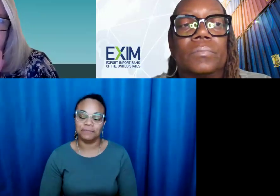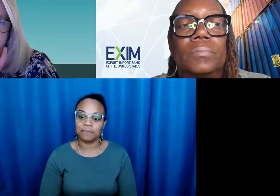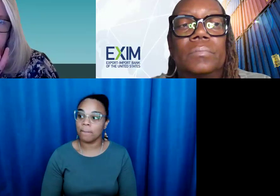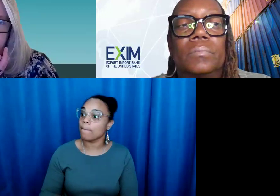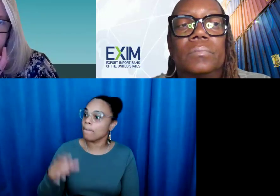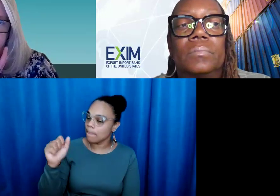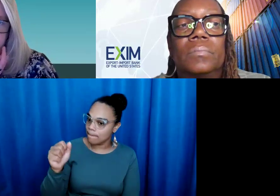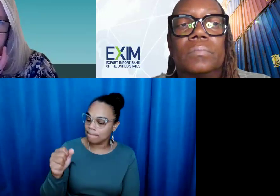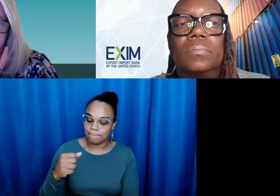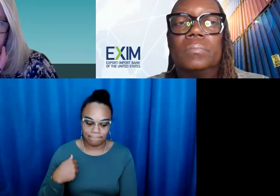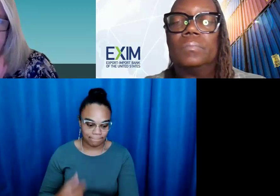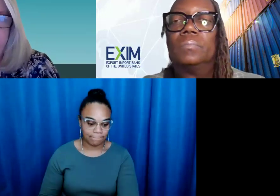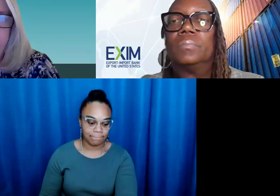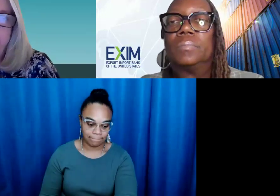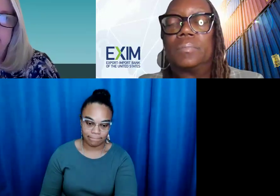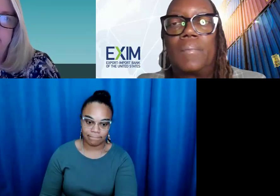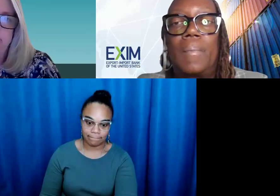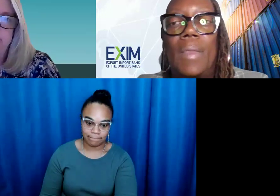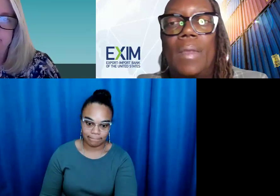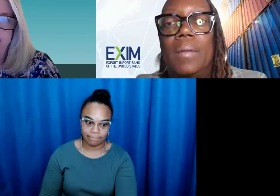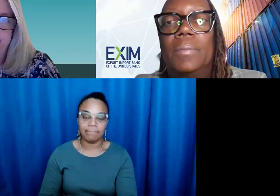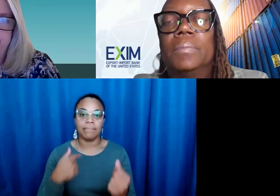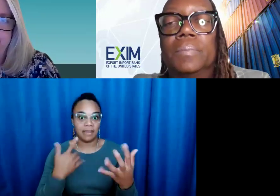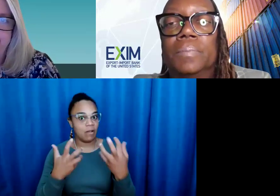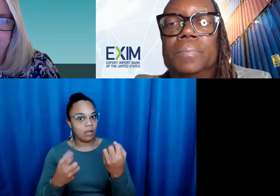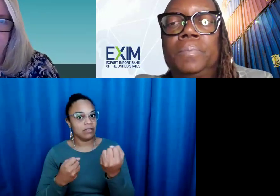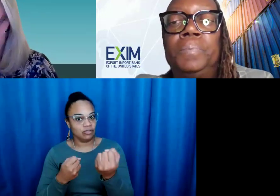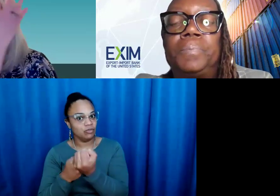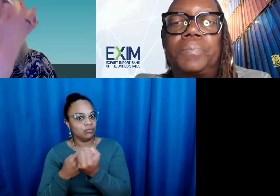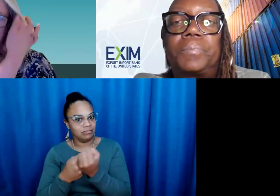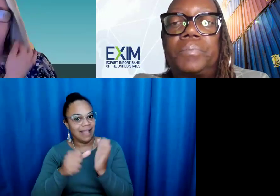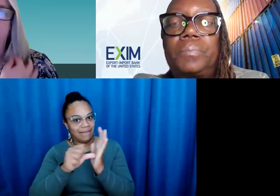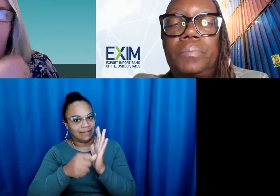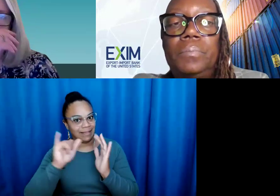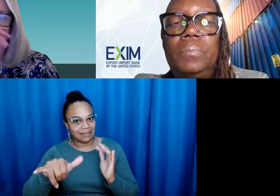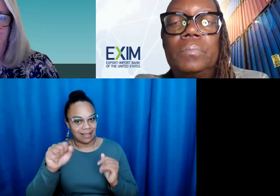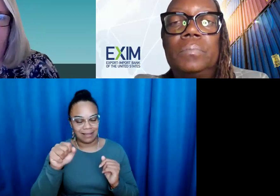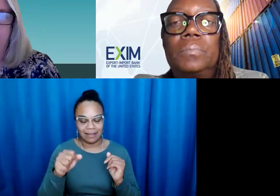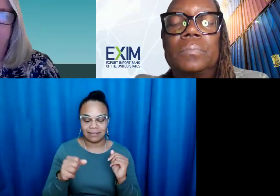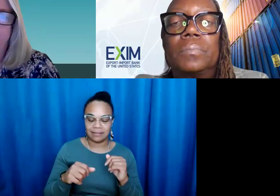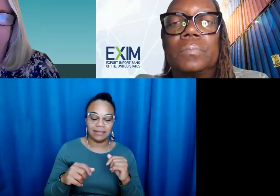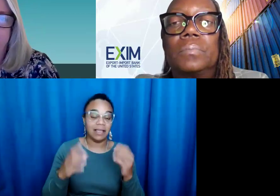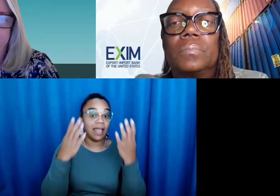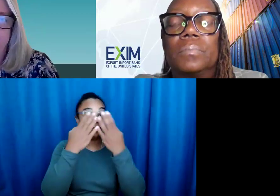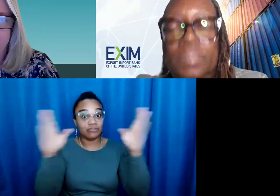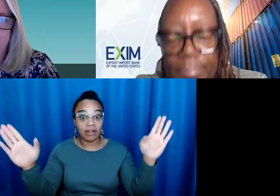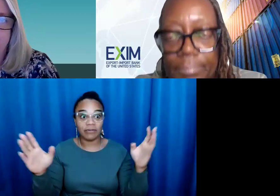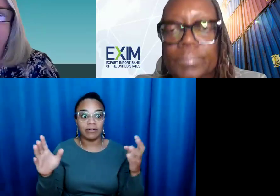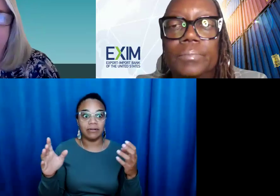Yeah, I want to reinforce that by saying, broadly speaking, it's going in